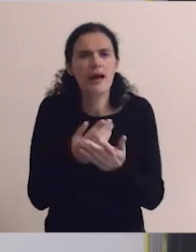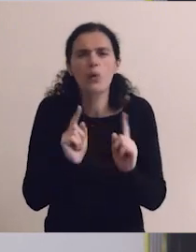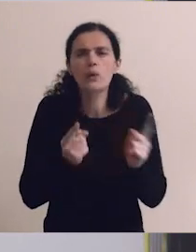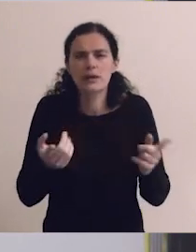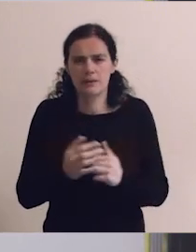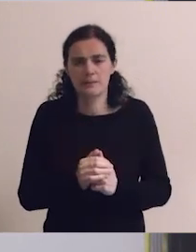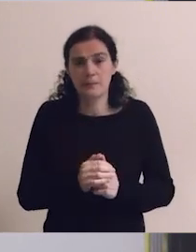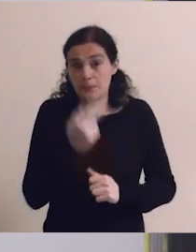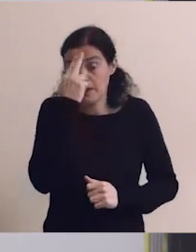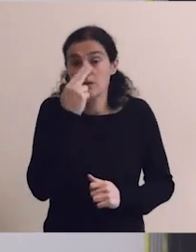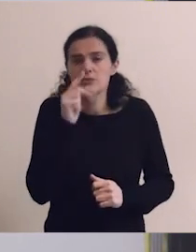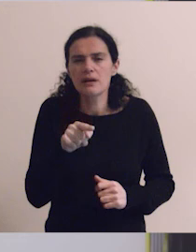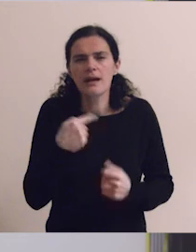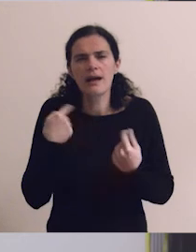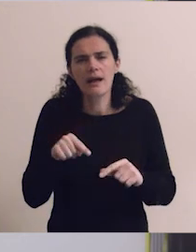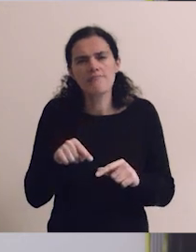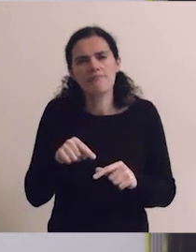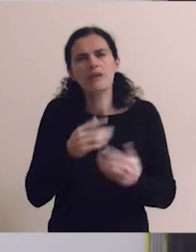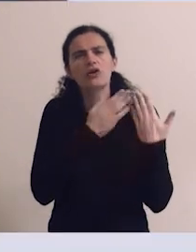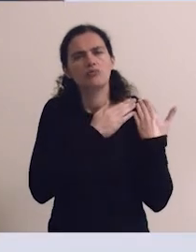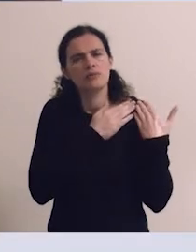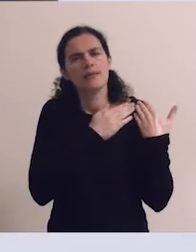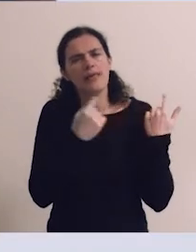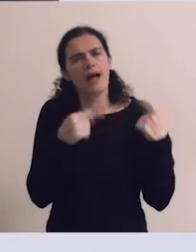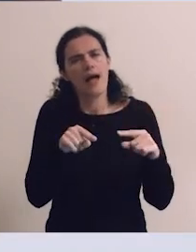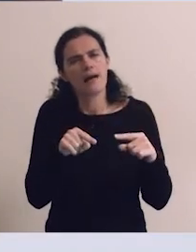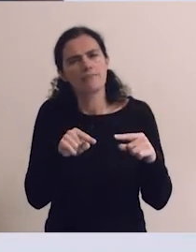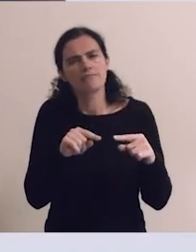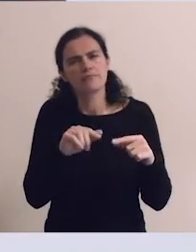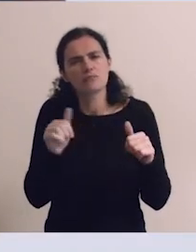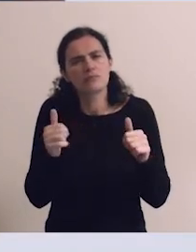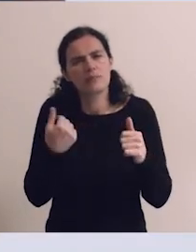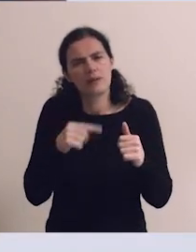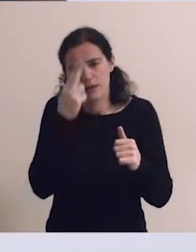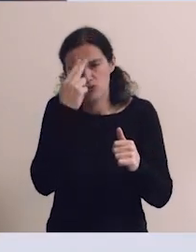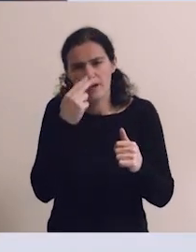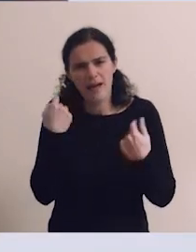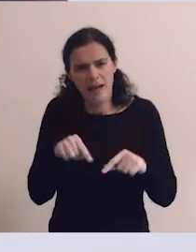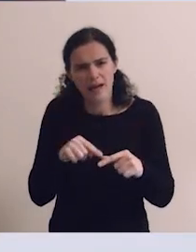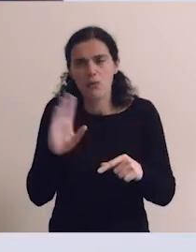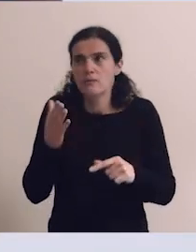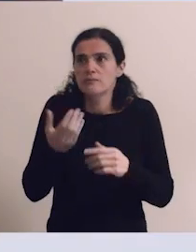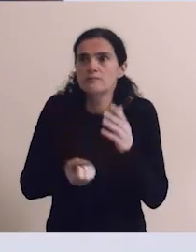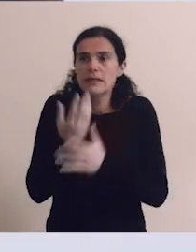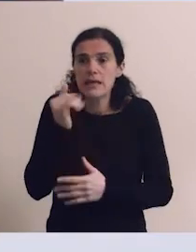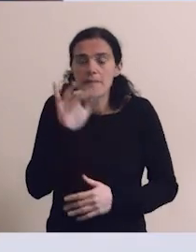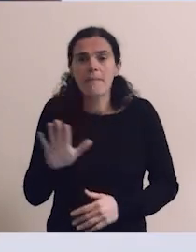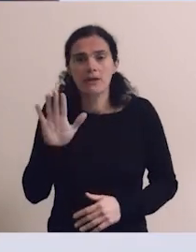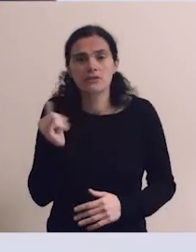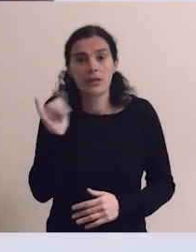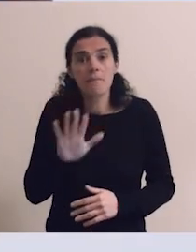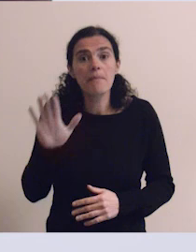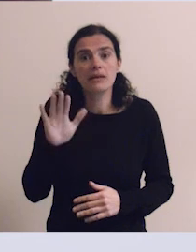our history? And with history, there is a sense of responsibility that comes with when you make an image that